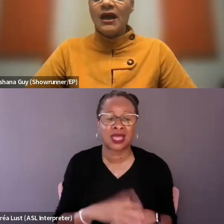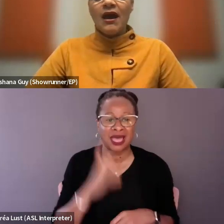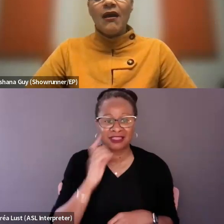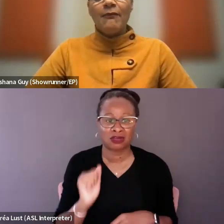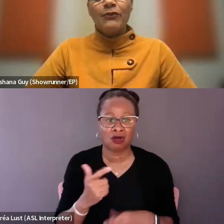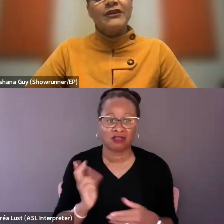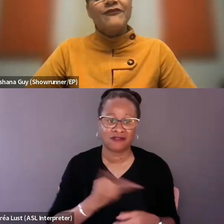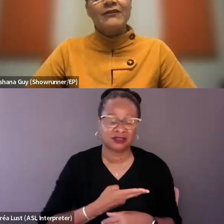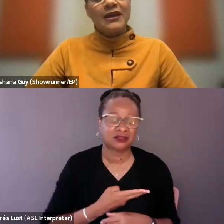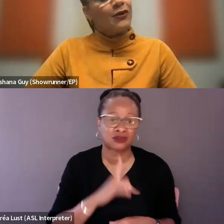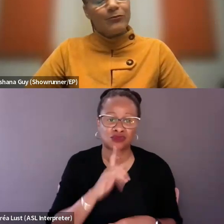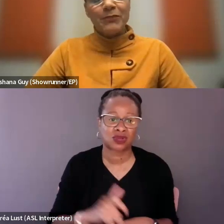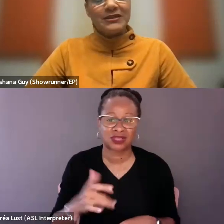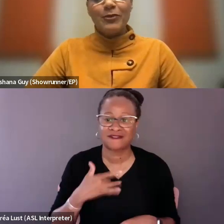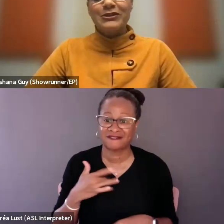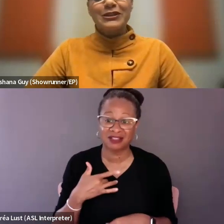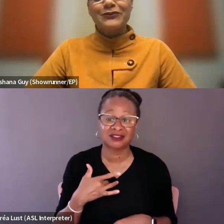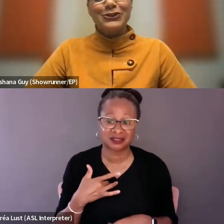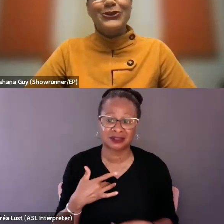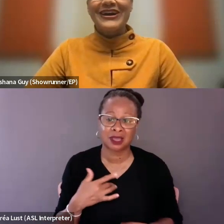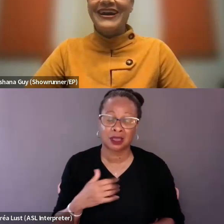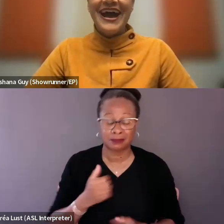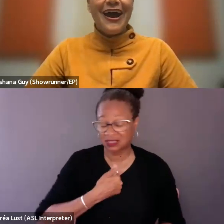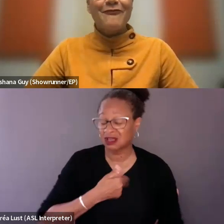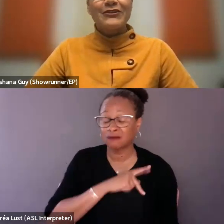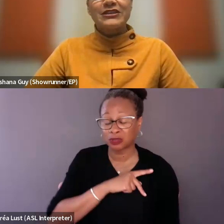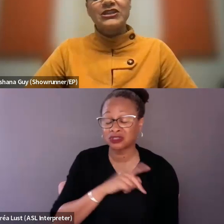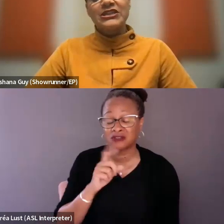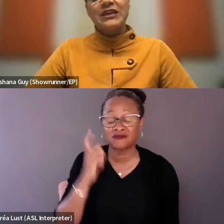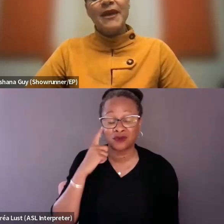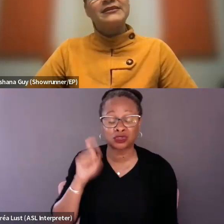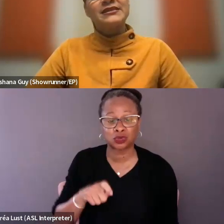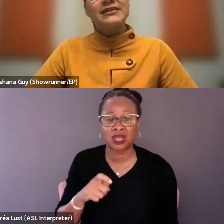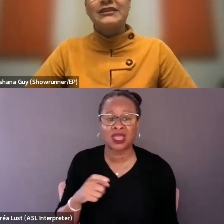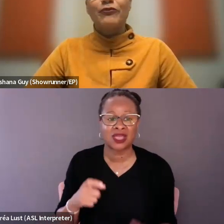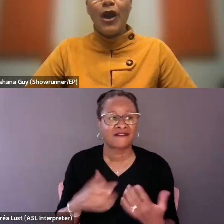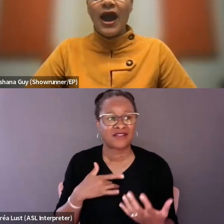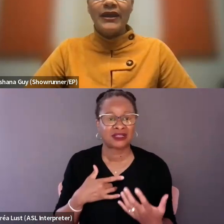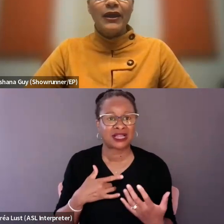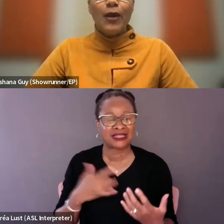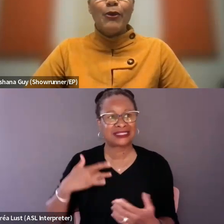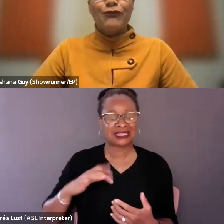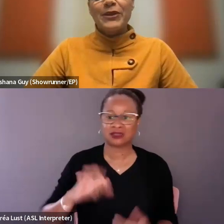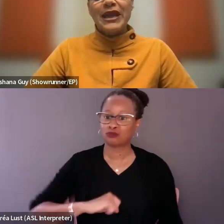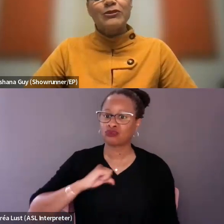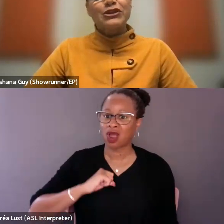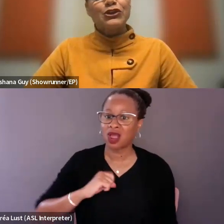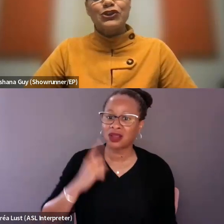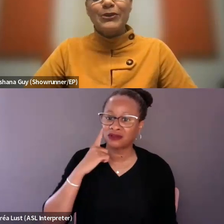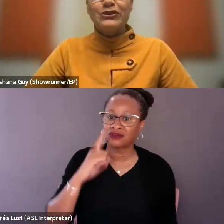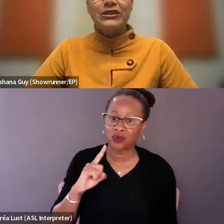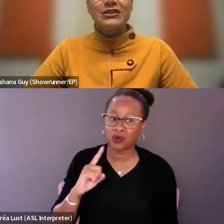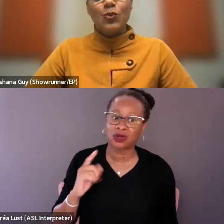us really felt, and myself personally for sure, felt such an immense sense of pride, both for being able